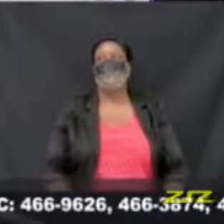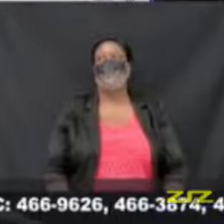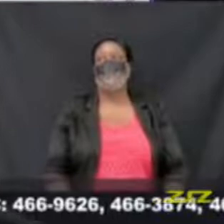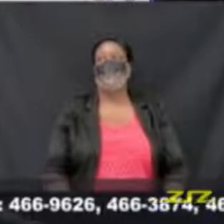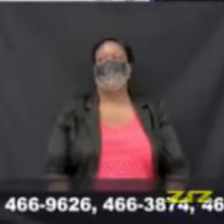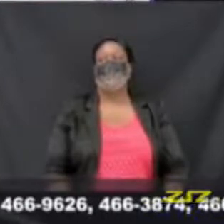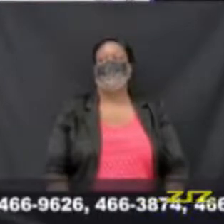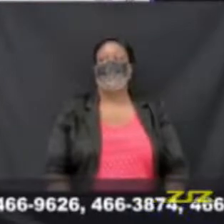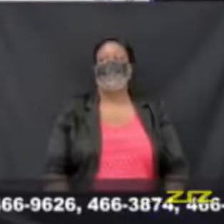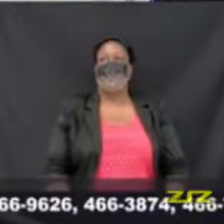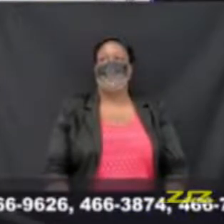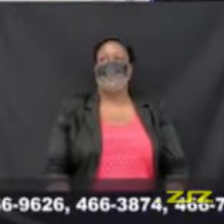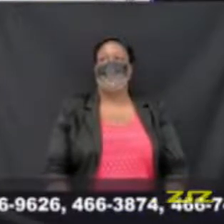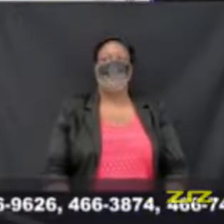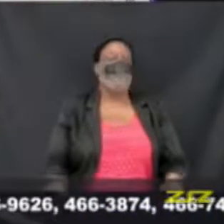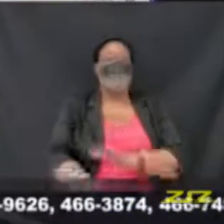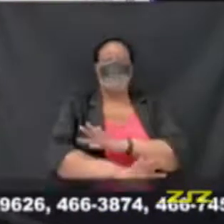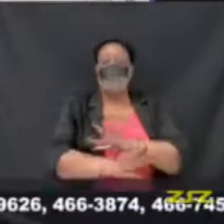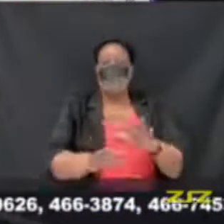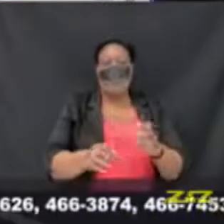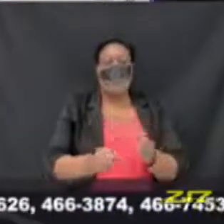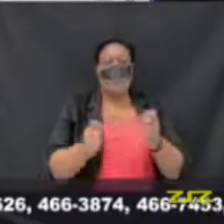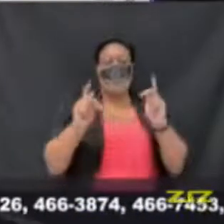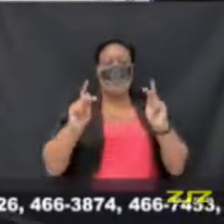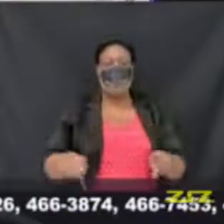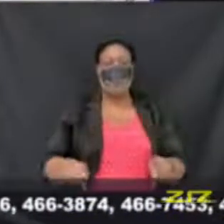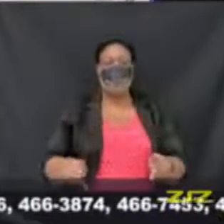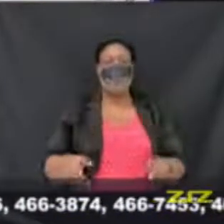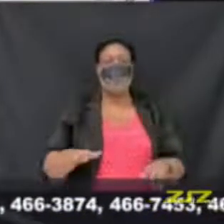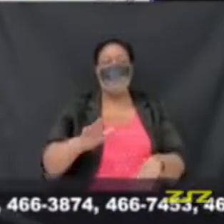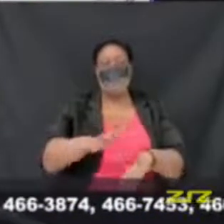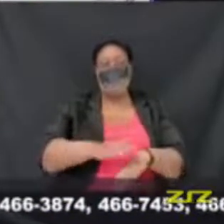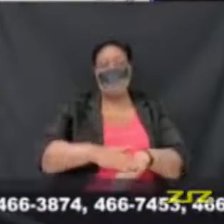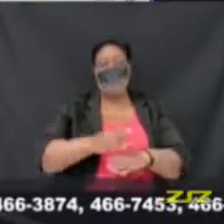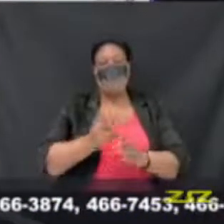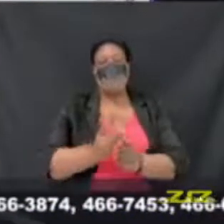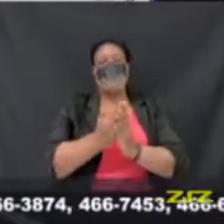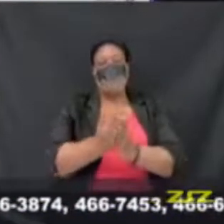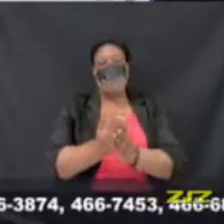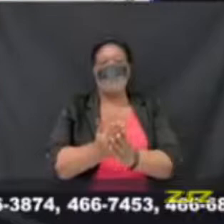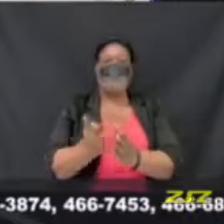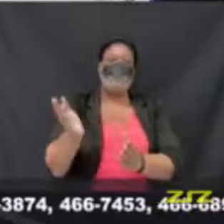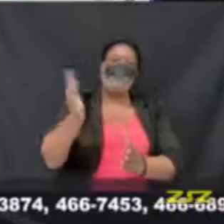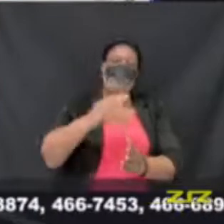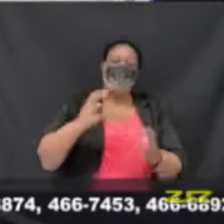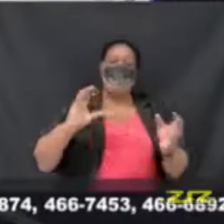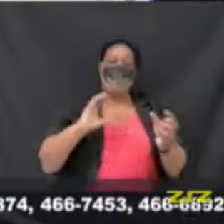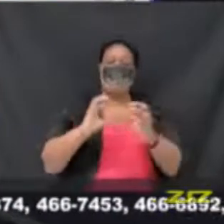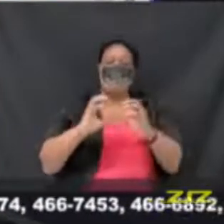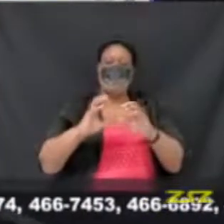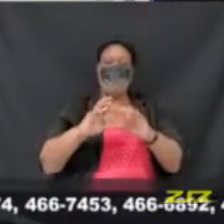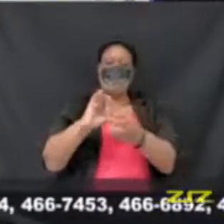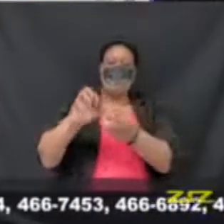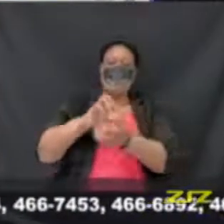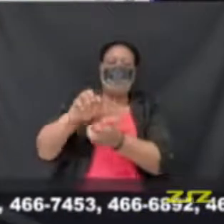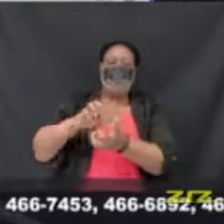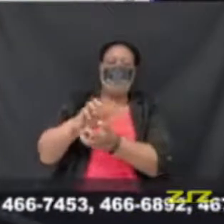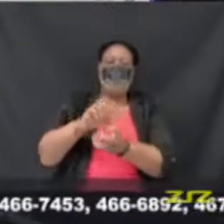of persons coming off the cruise ship with persons in the general public who may not be